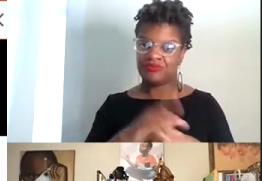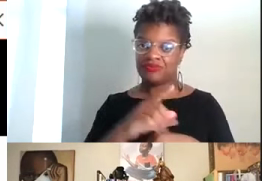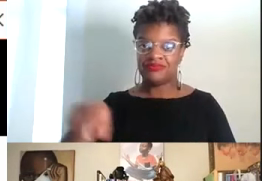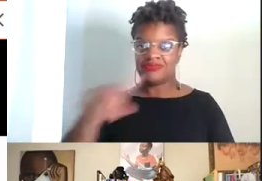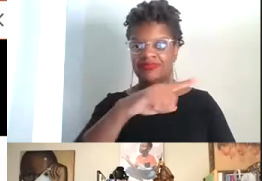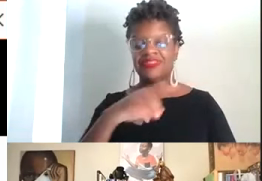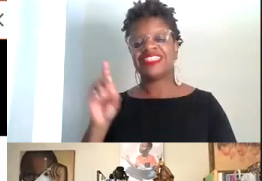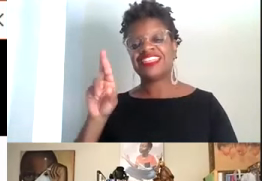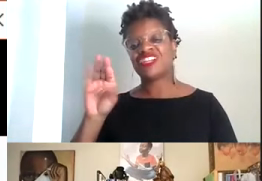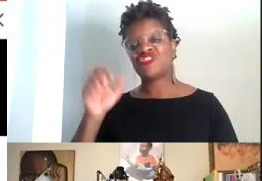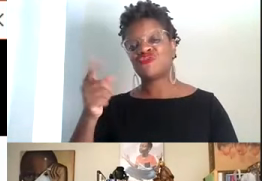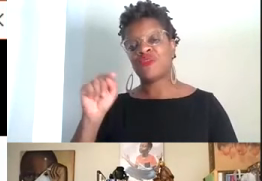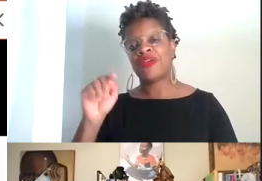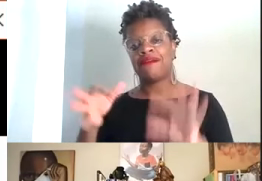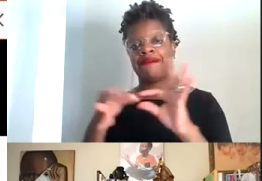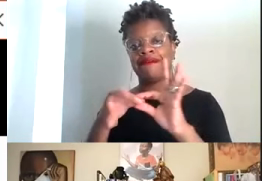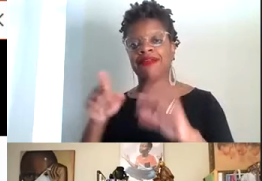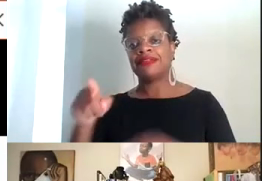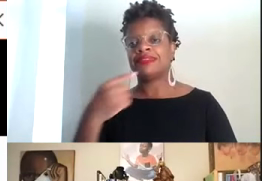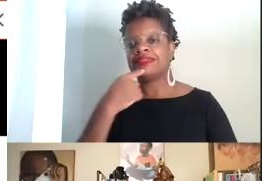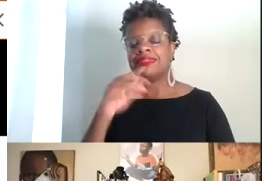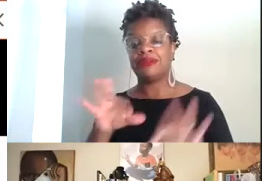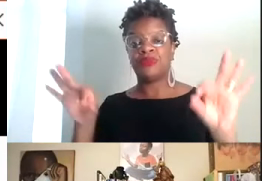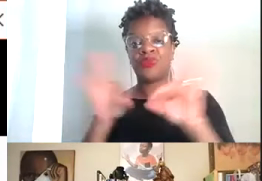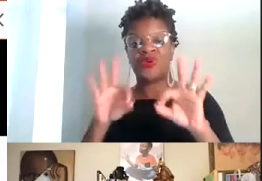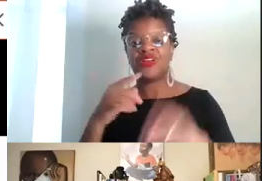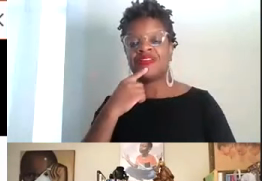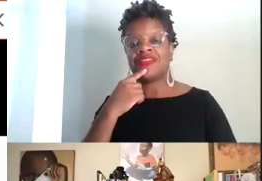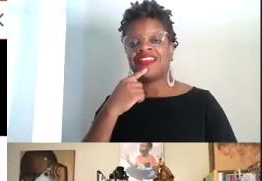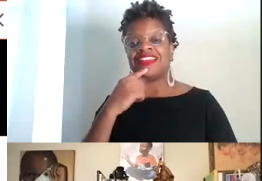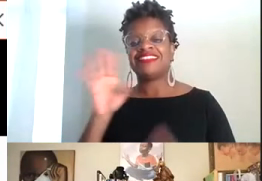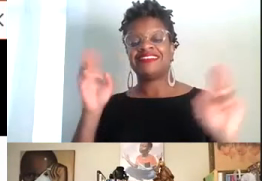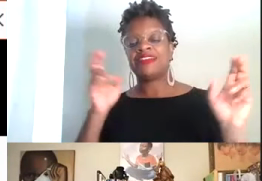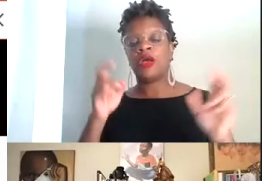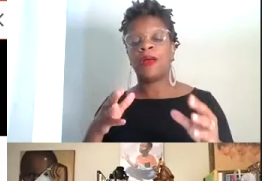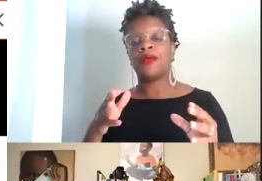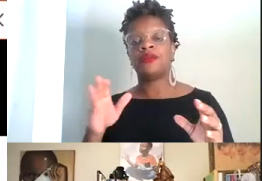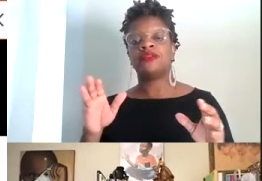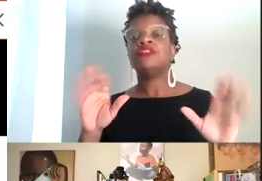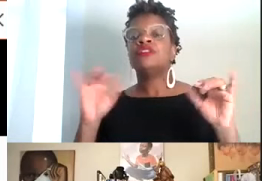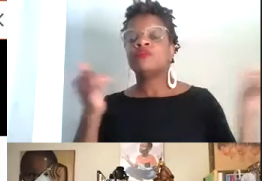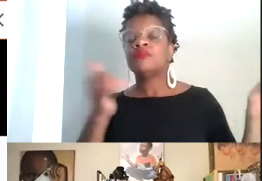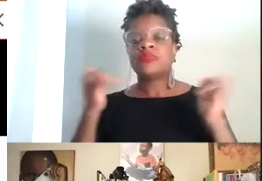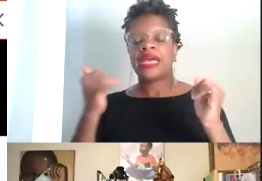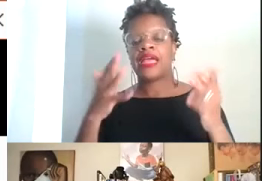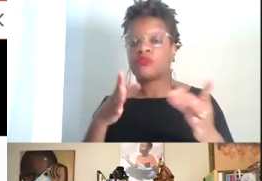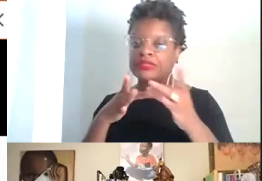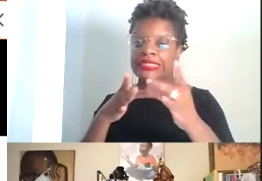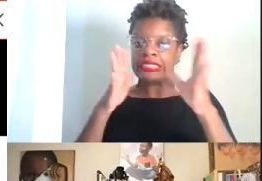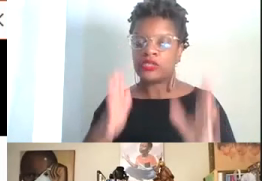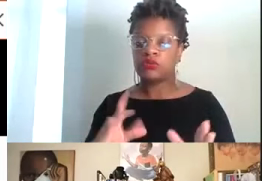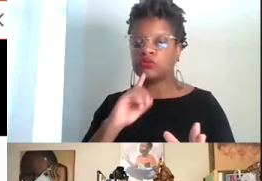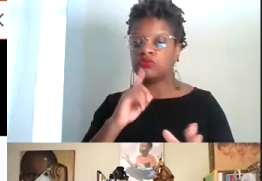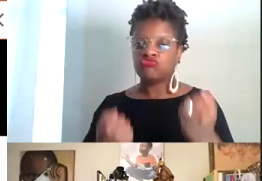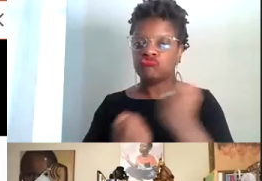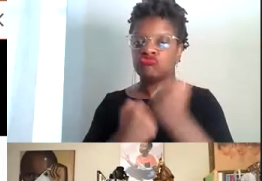Wright's point earlier of finding that those play champions and grouping together, those exist.